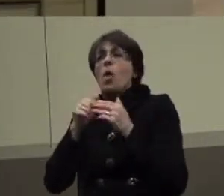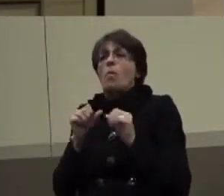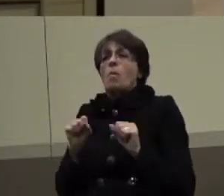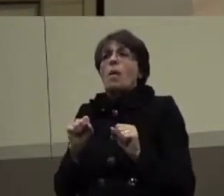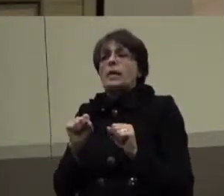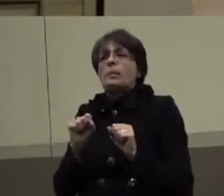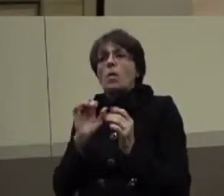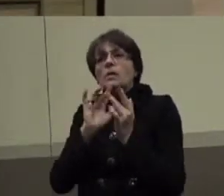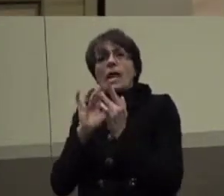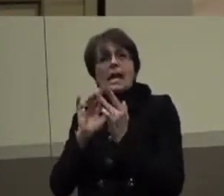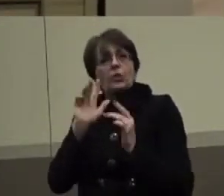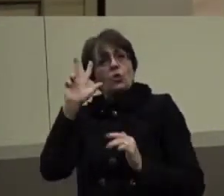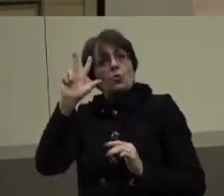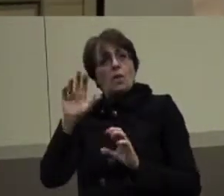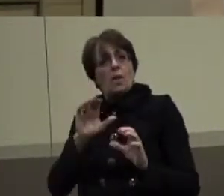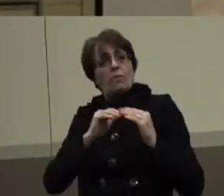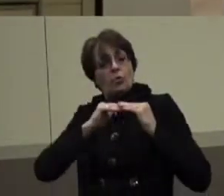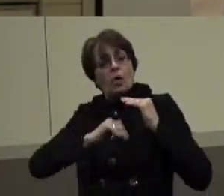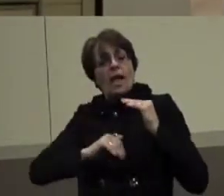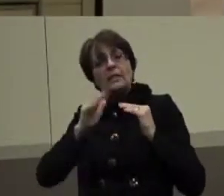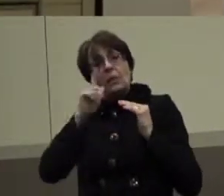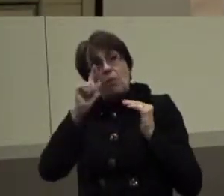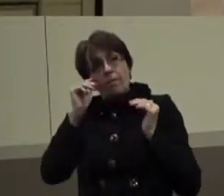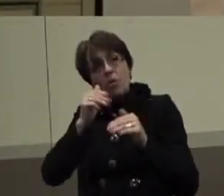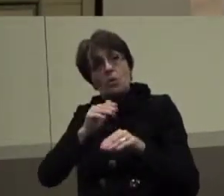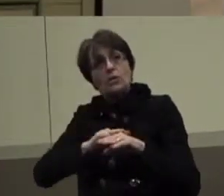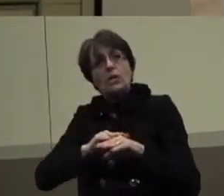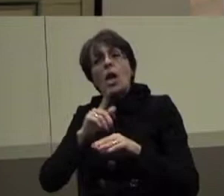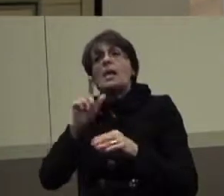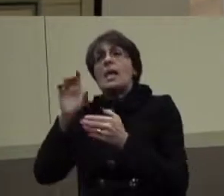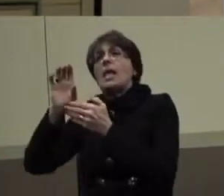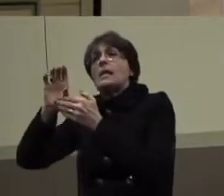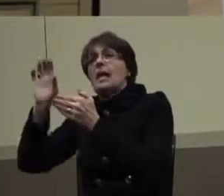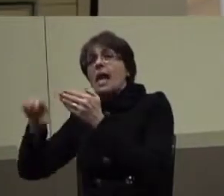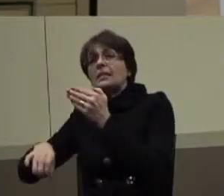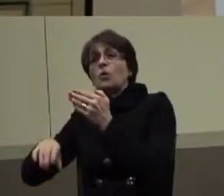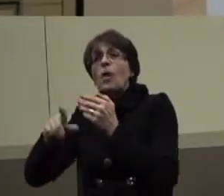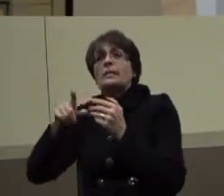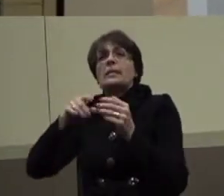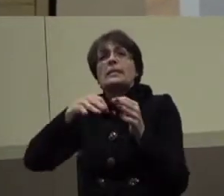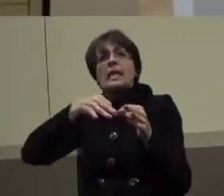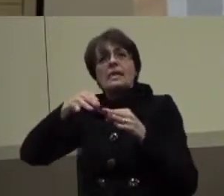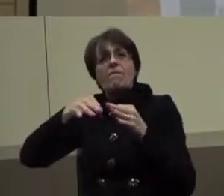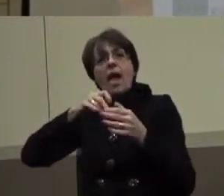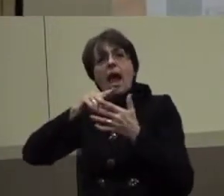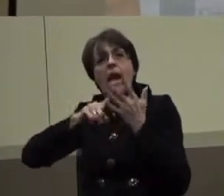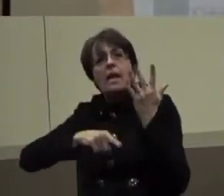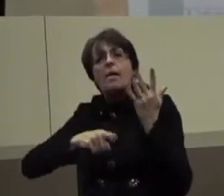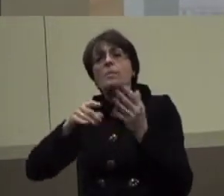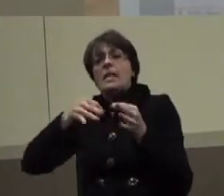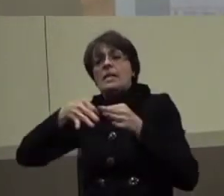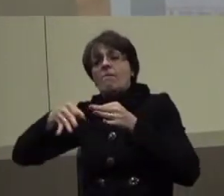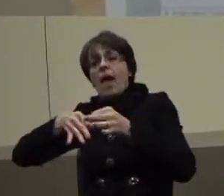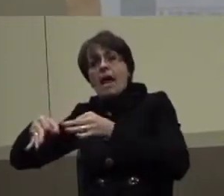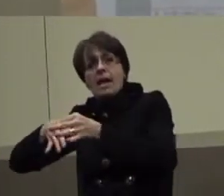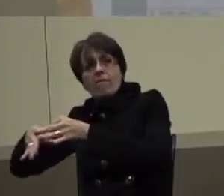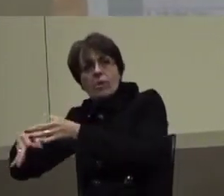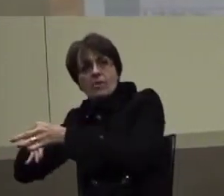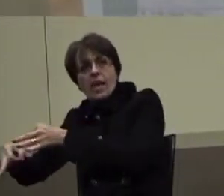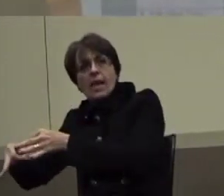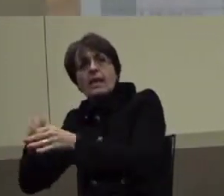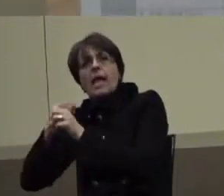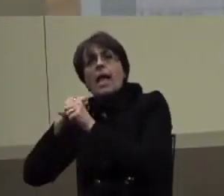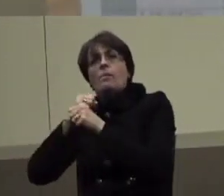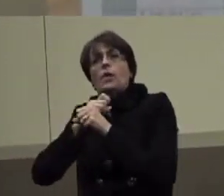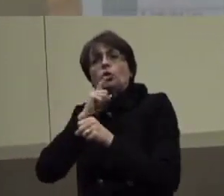the 3 behaviors or less that you're going to focus on, consequences, and define those. And you define everything, and then